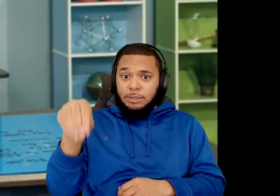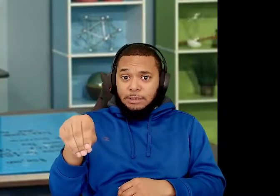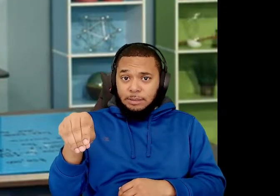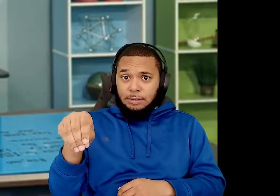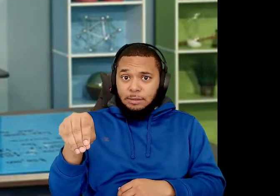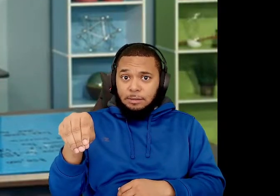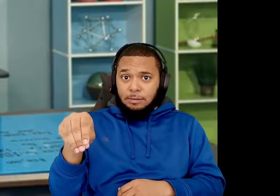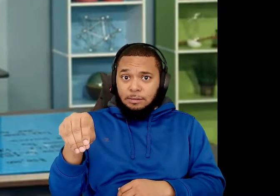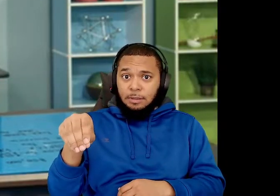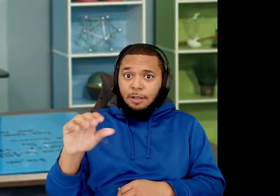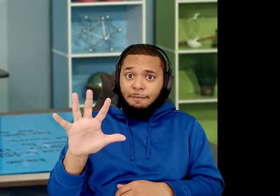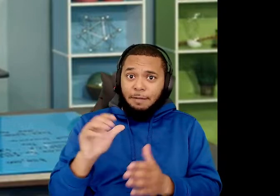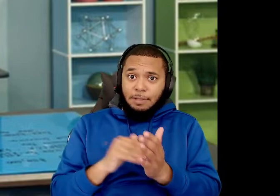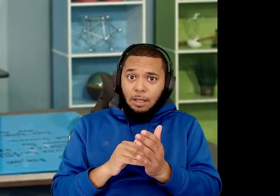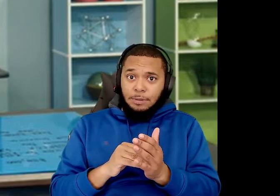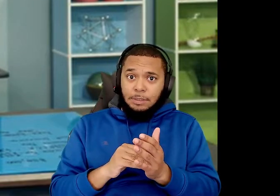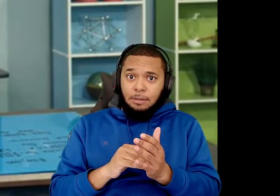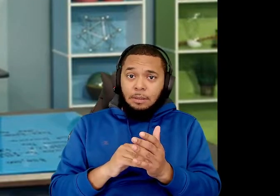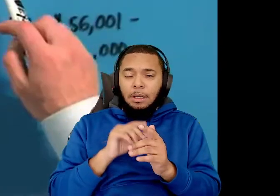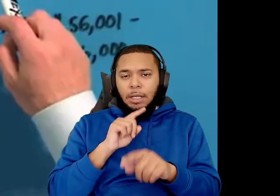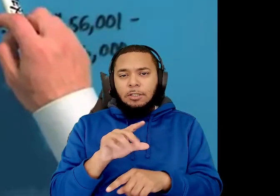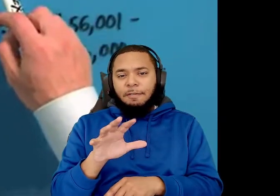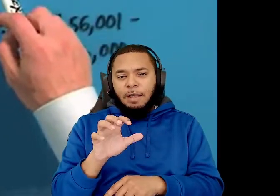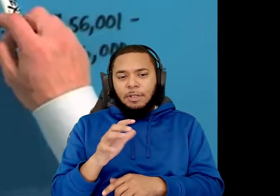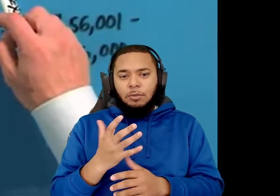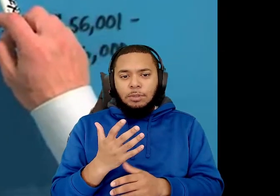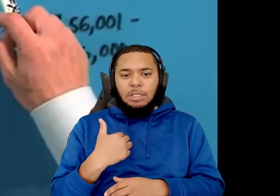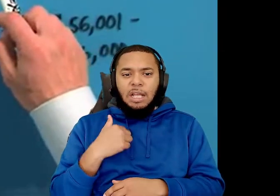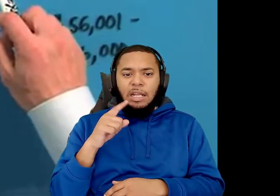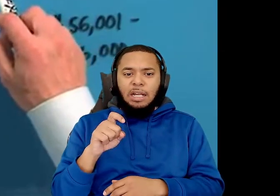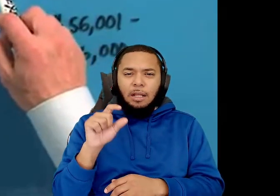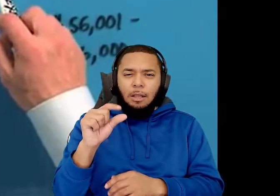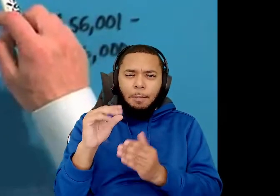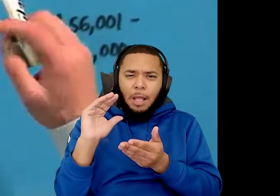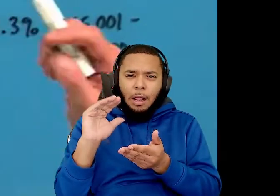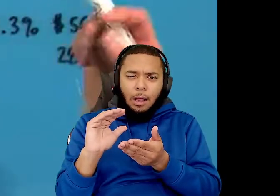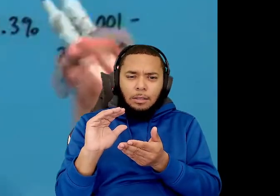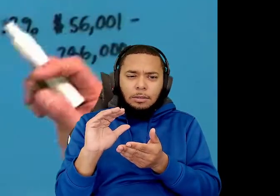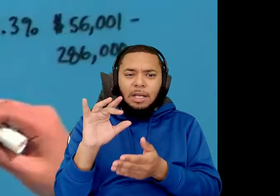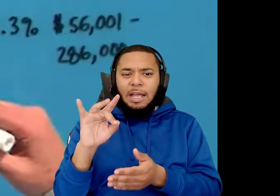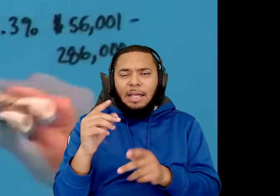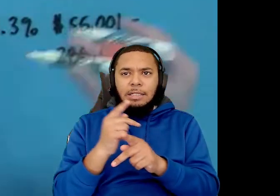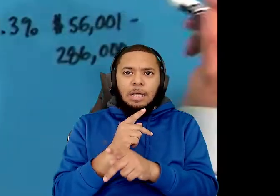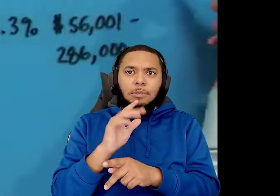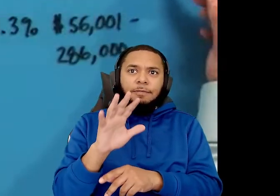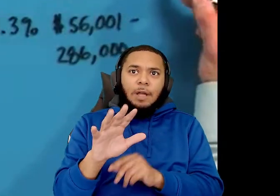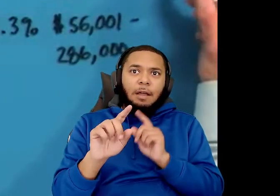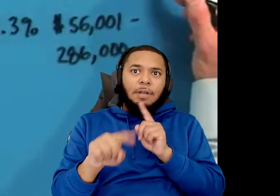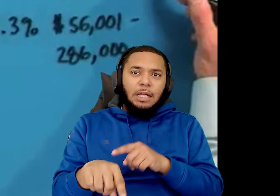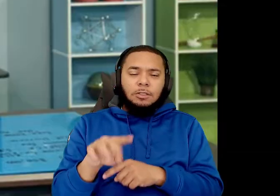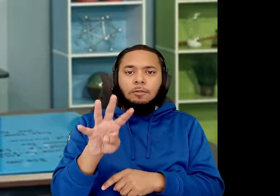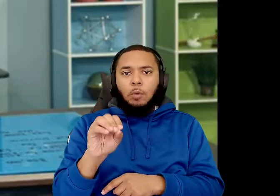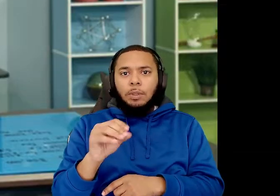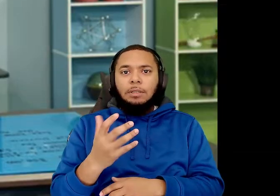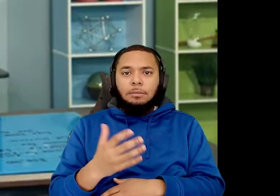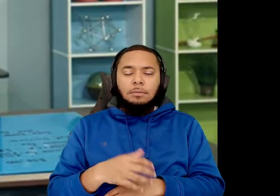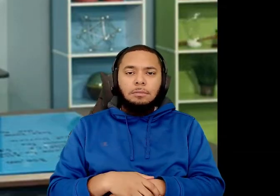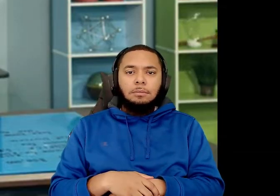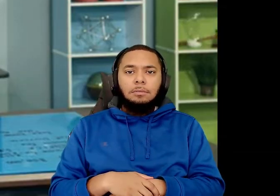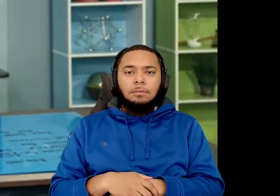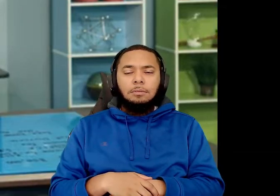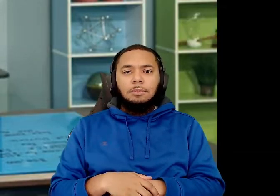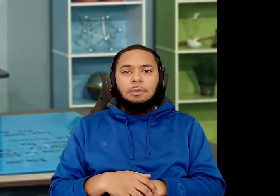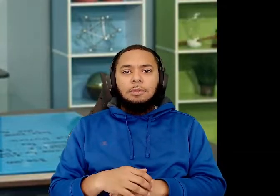of $5,000 is 500. I need a little bit less than that, and 8 times 5 is 40. Right? So these